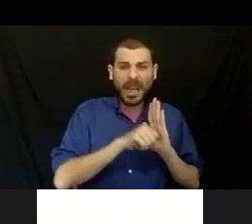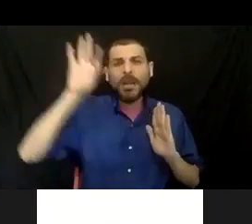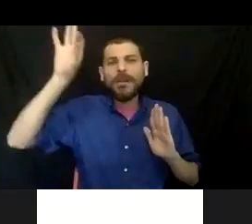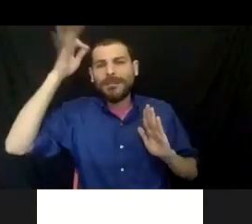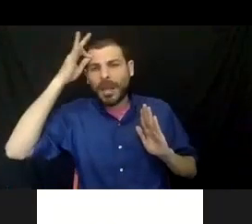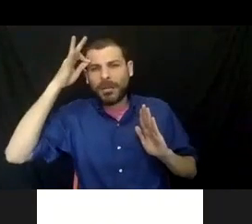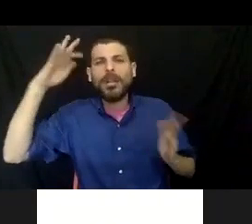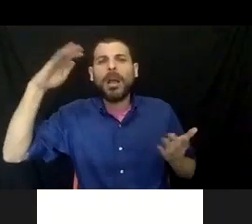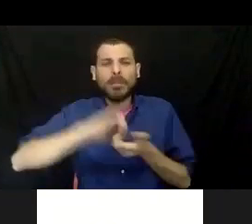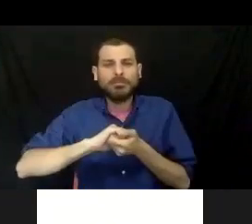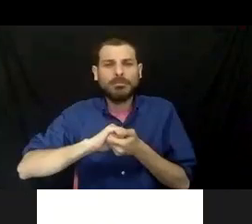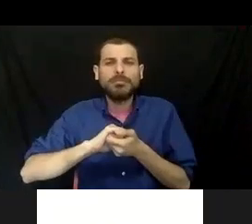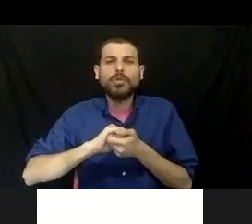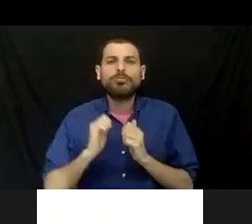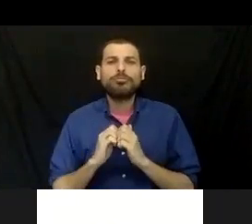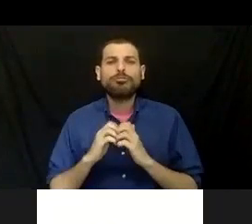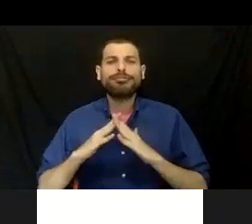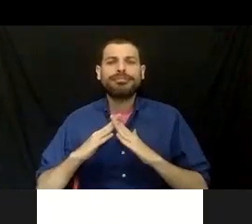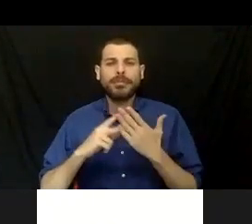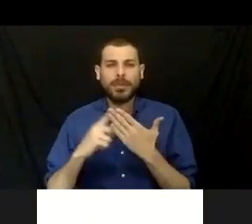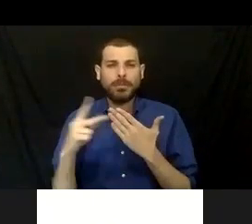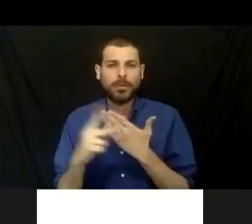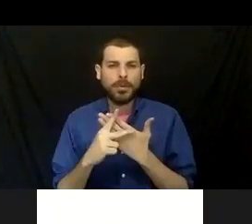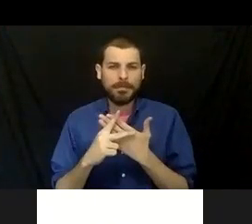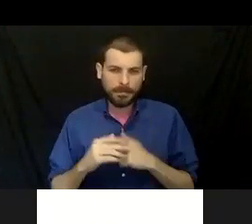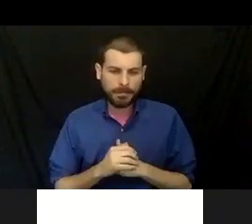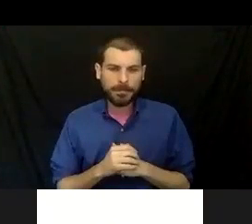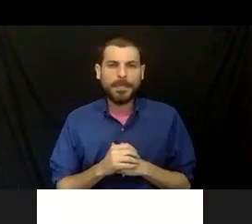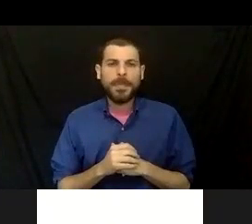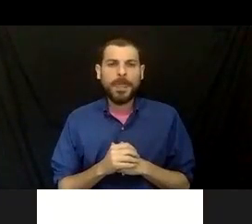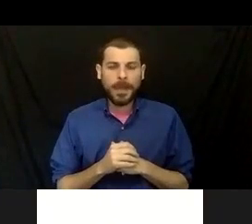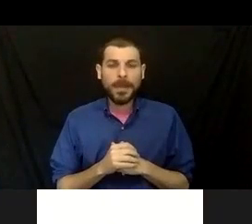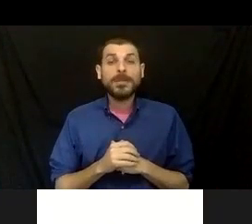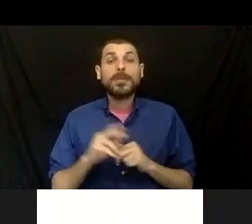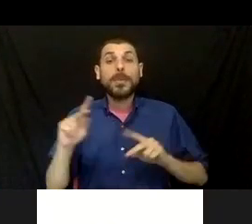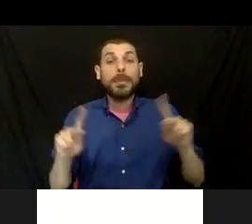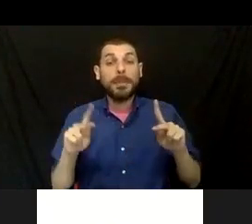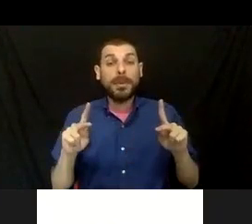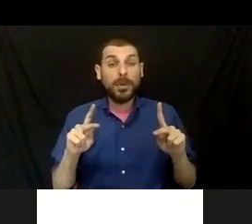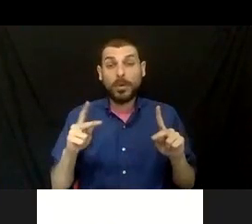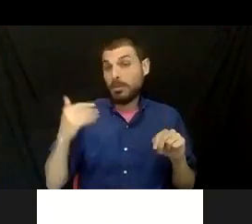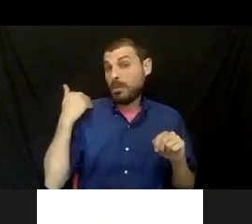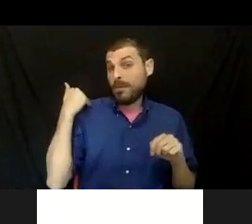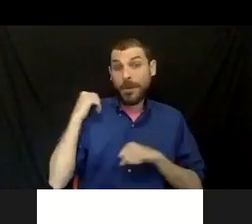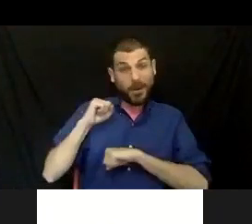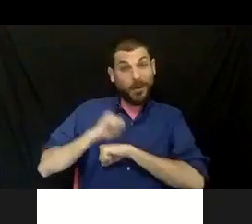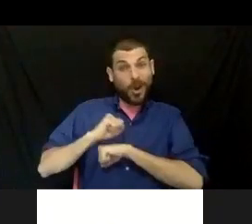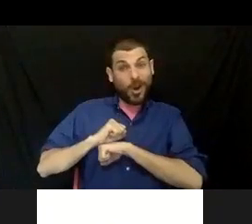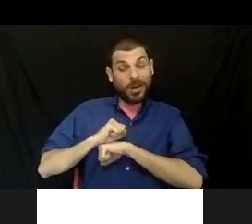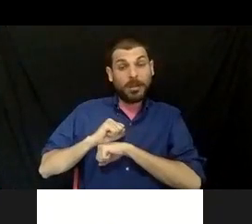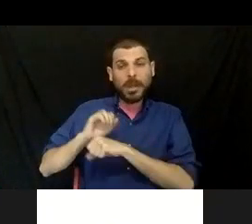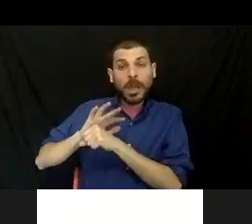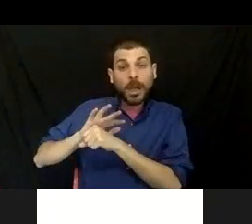It's meant for people who have become unemployed, who were previously employed, but have become